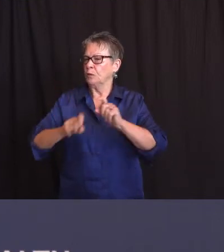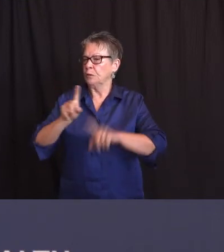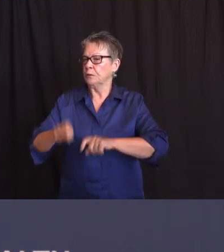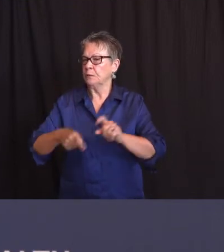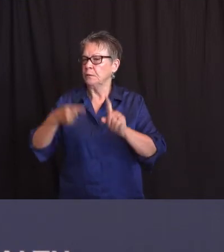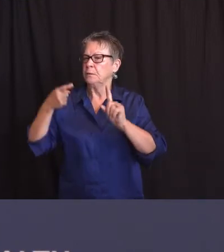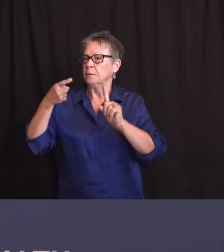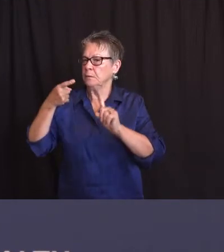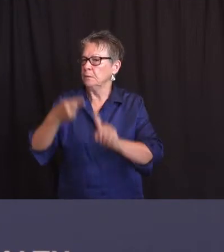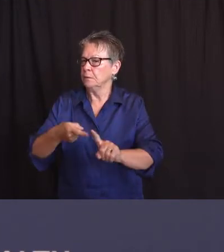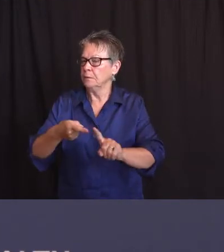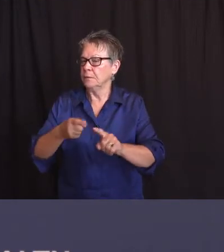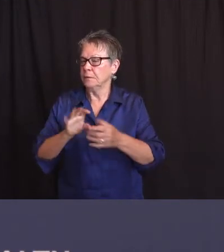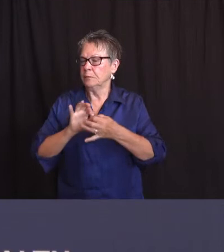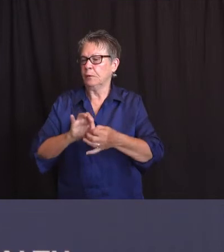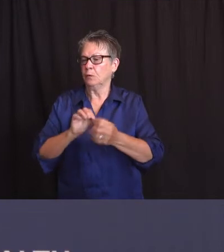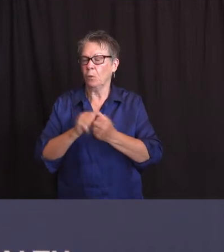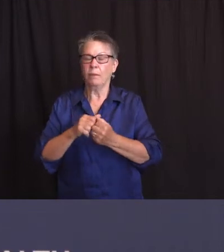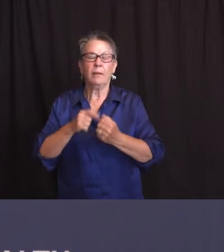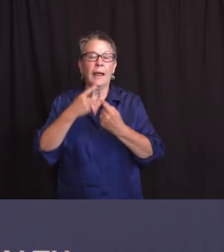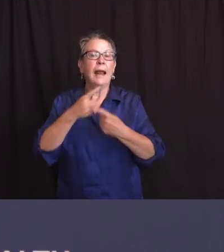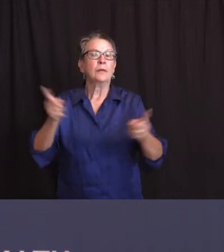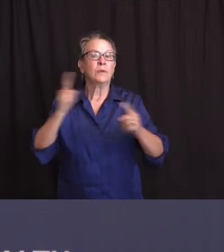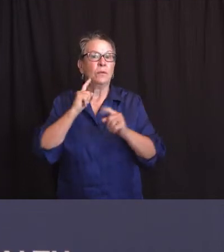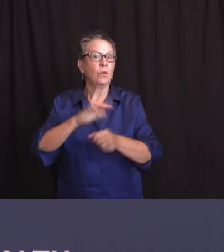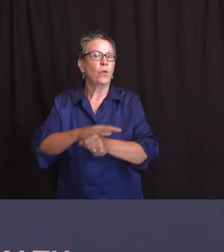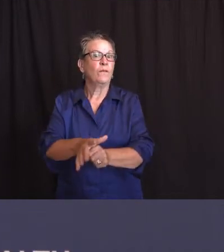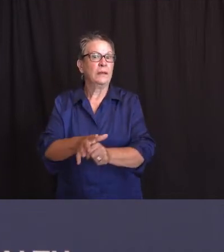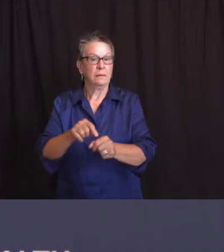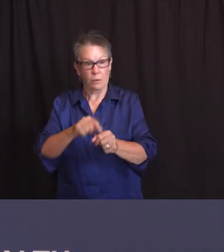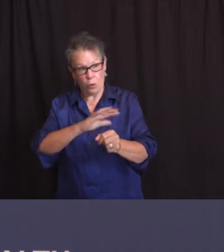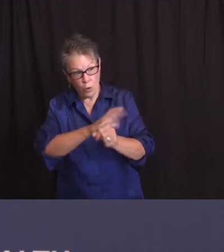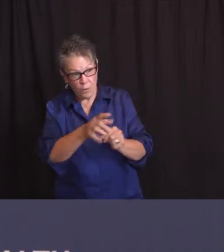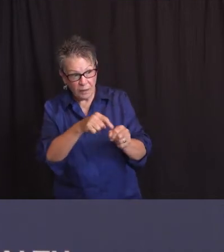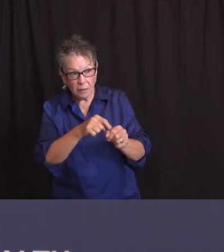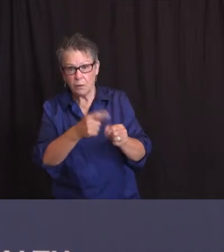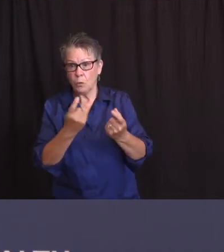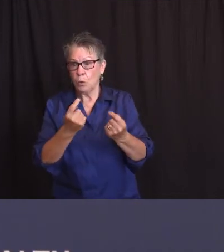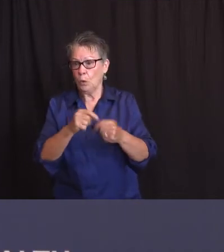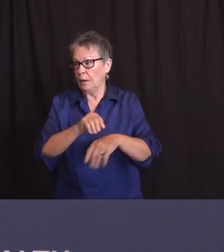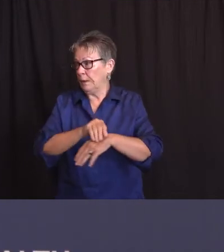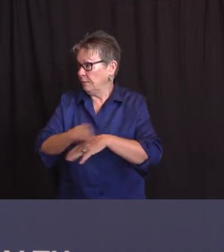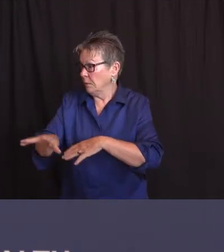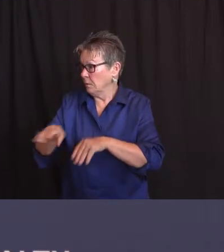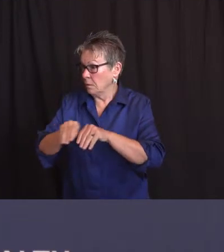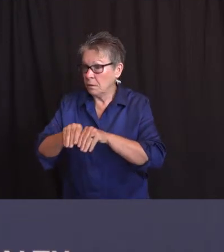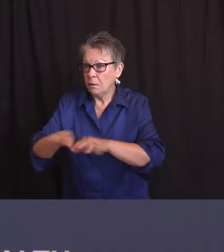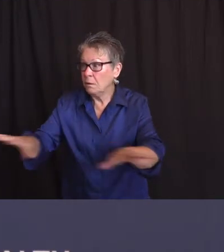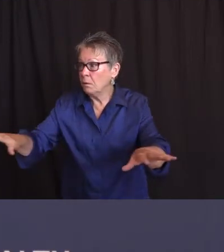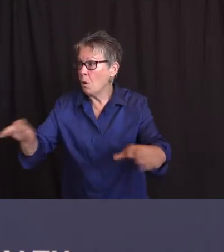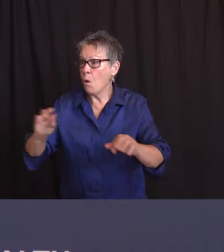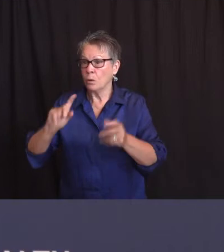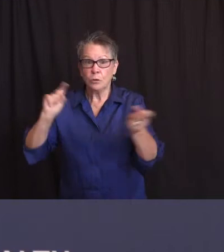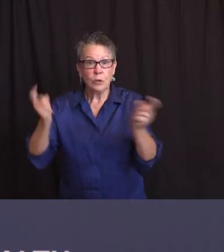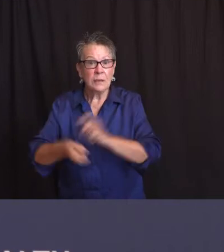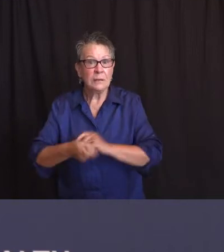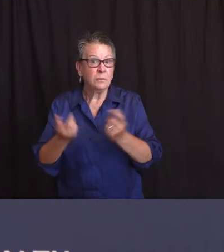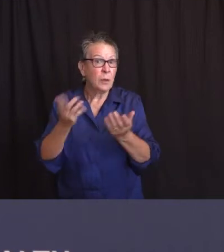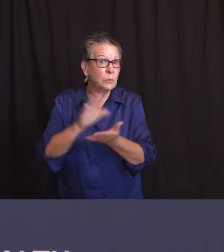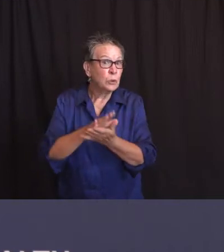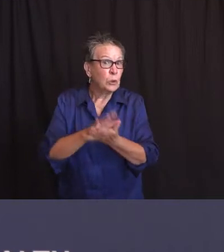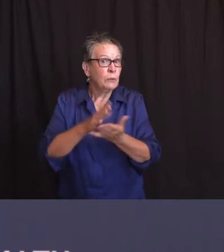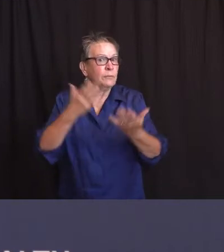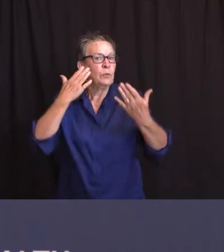calls based on the science, the data, the facts. We do our best to stay out ahead of this, but we have to keep that in the back of our minds.